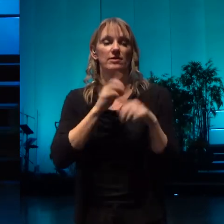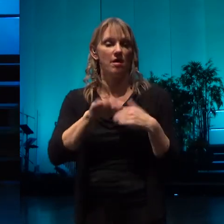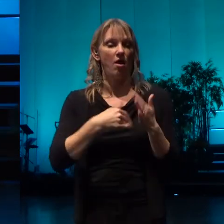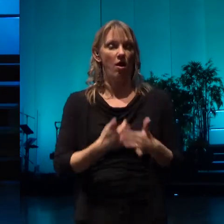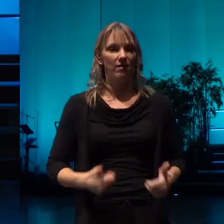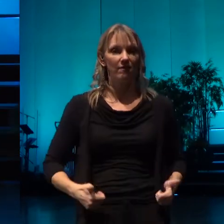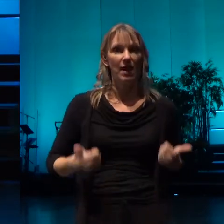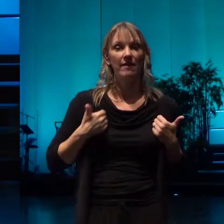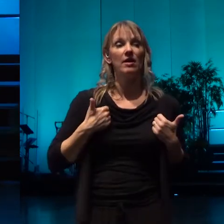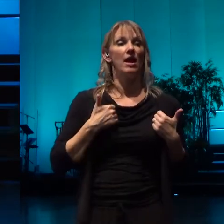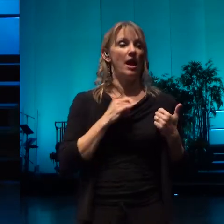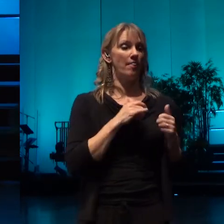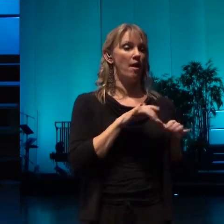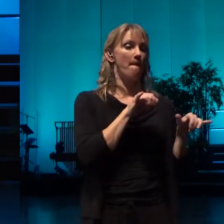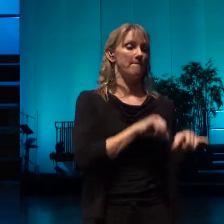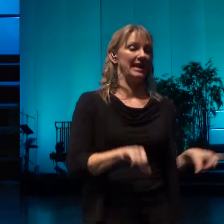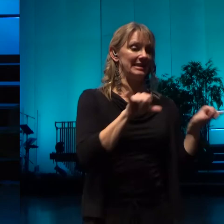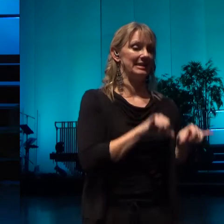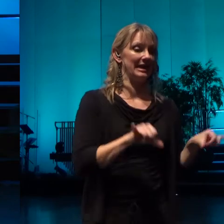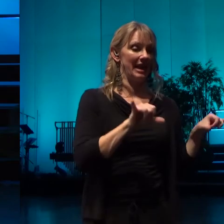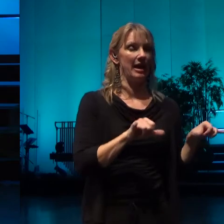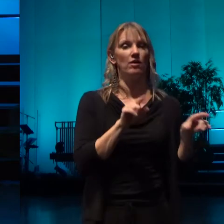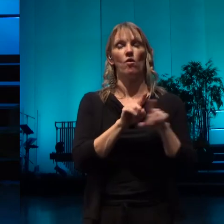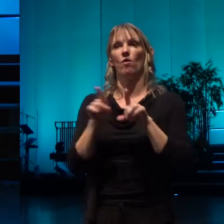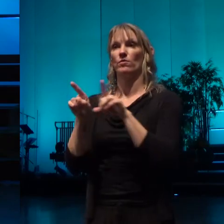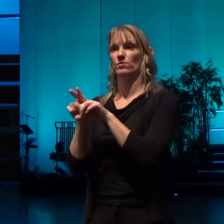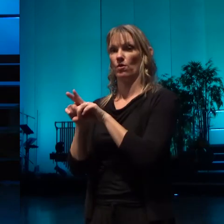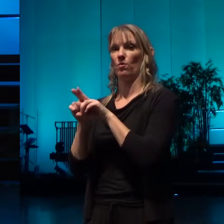mundane and in the extraordinary.